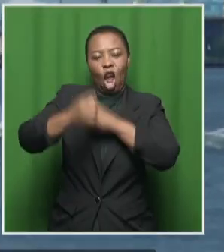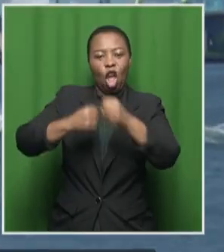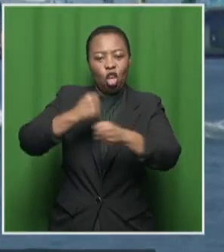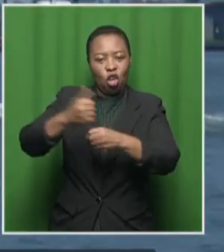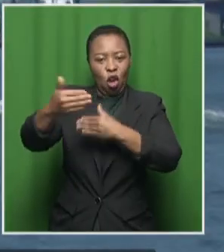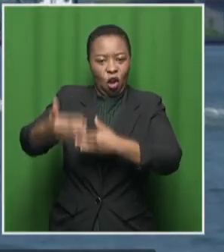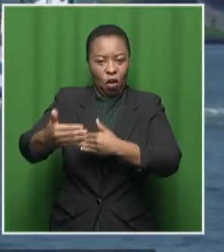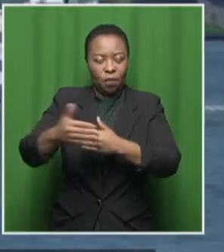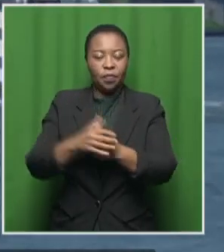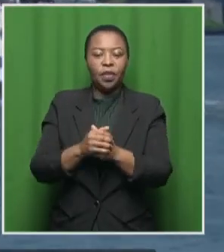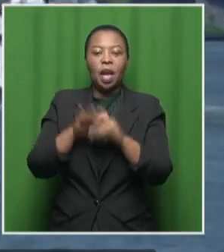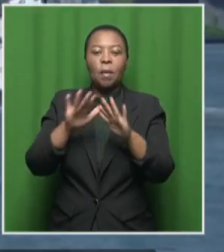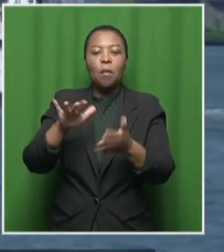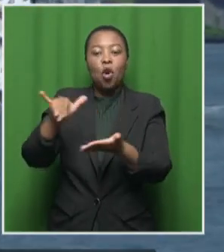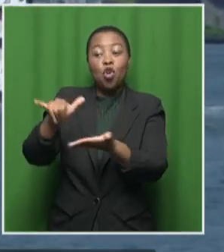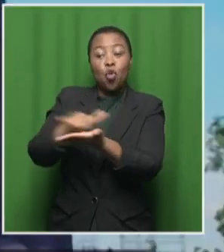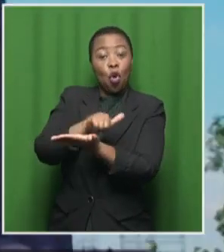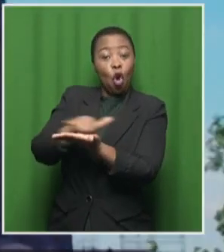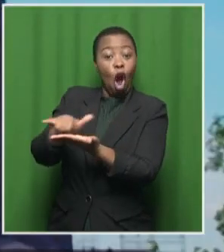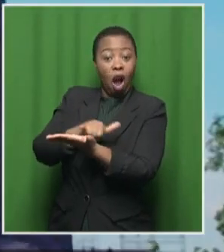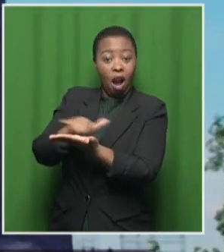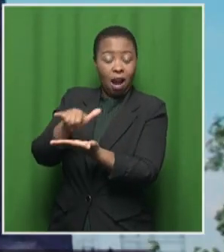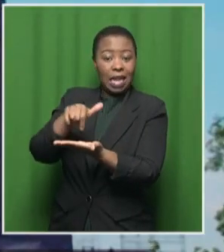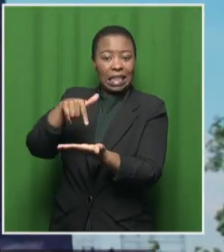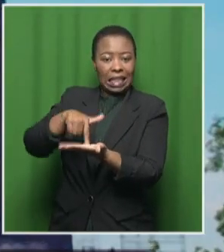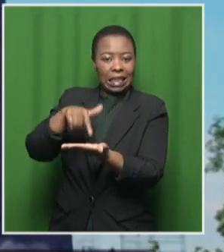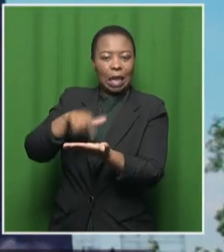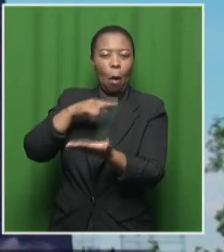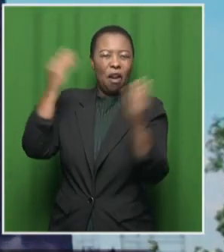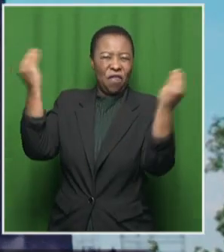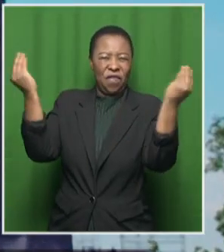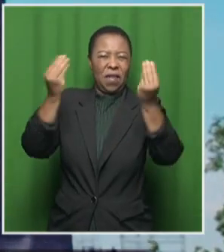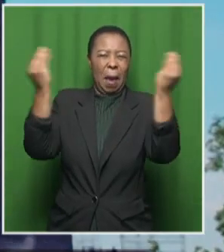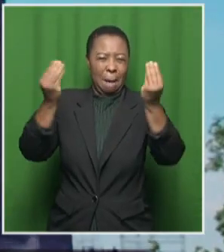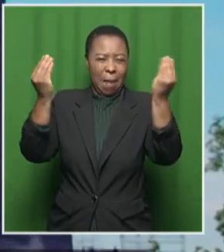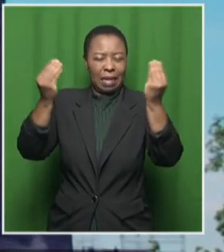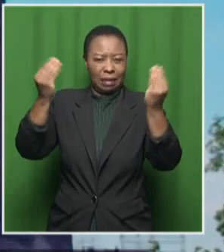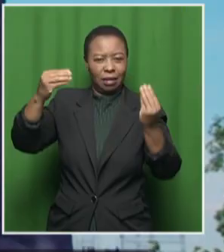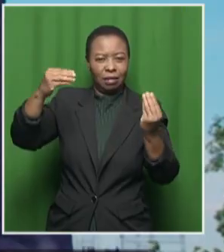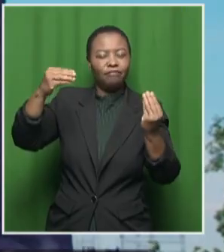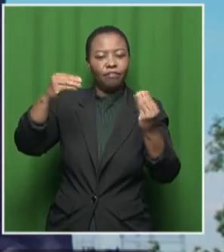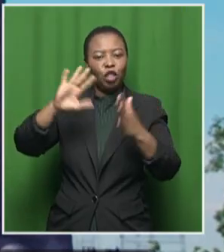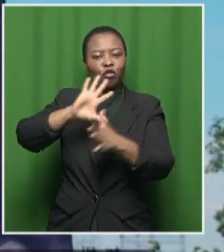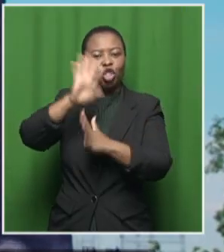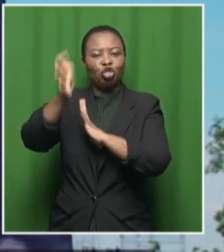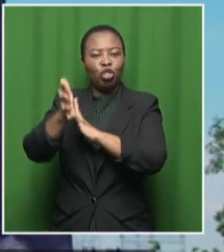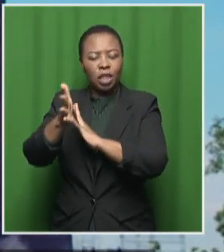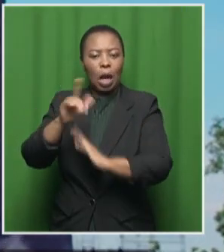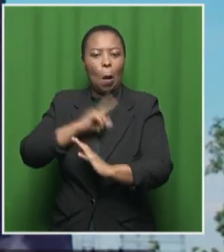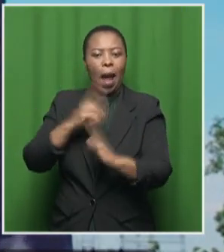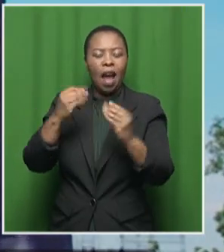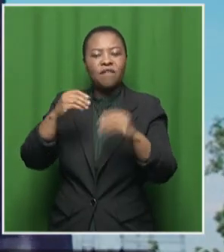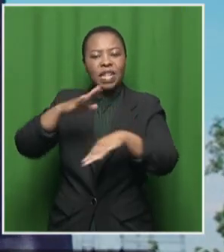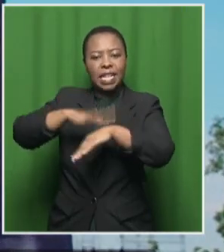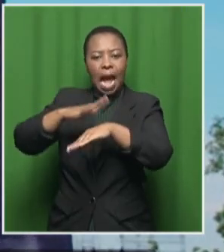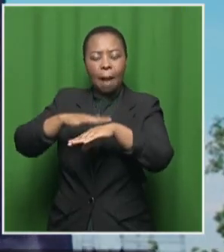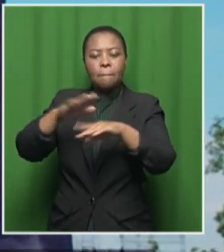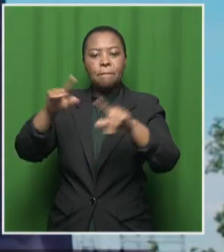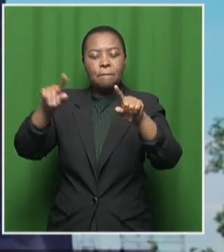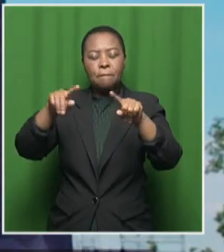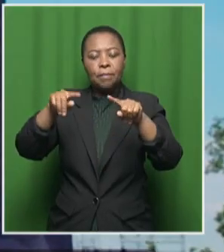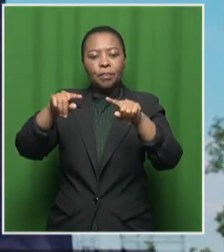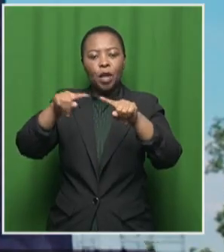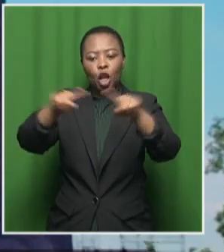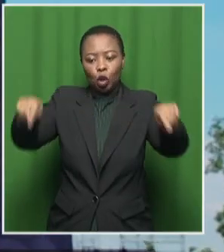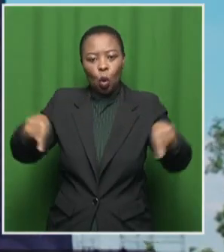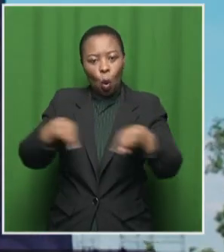consider New York City, they often think about its iconic infrastructure. Manhattan as a collective, Times Square in particular, the